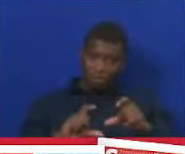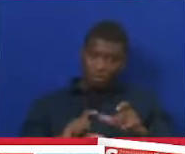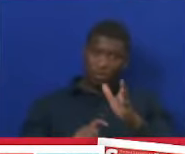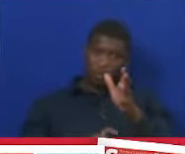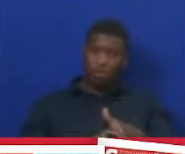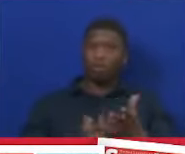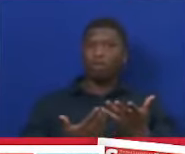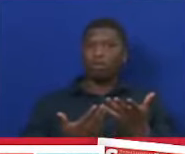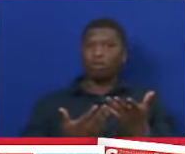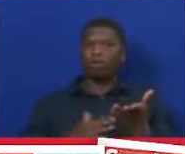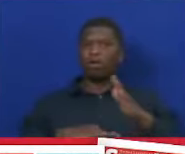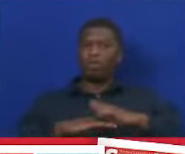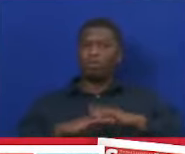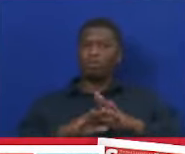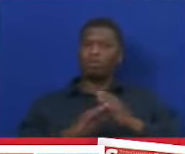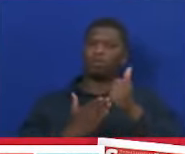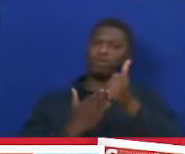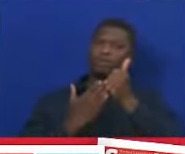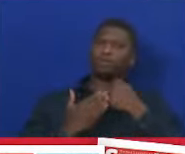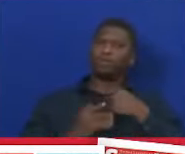question posed by Commissioner Khumalo.